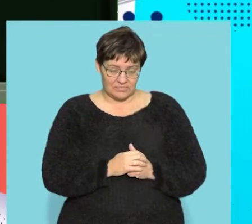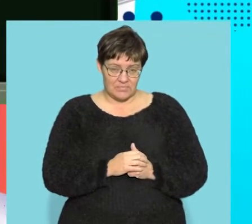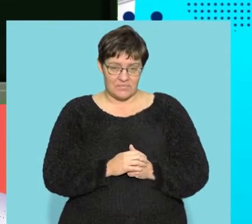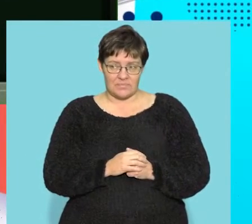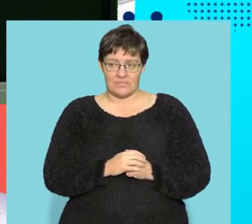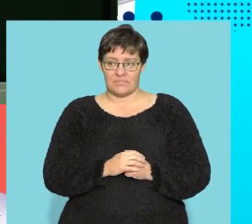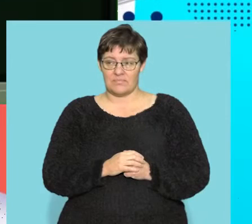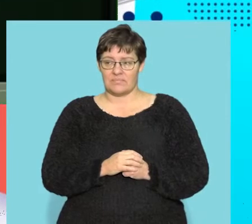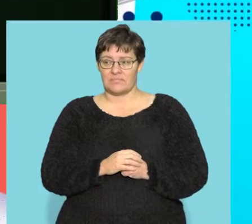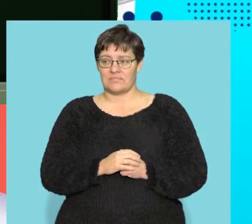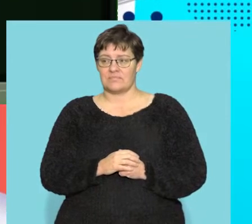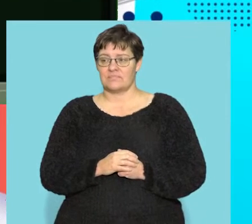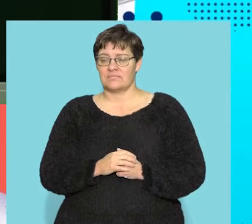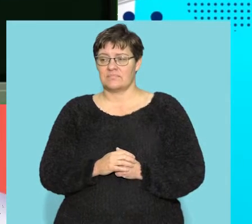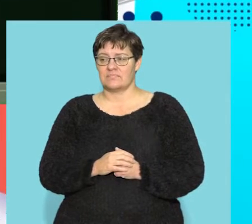account. Okay.